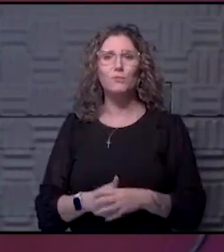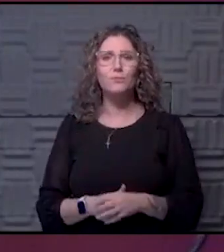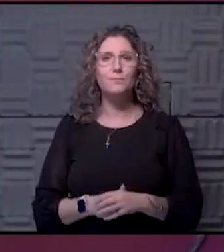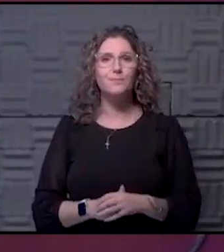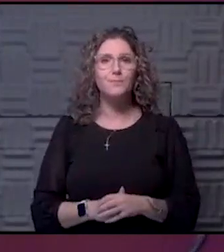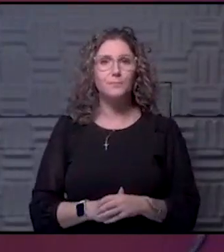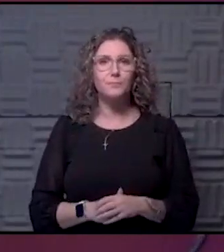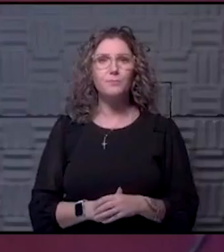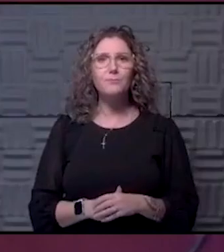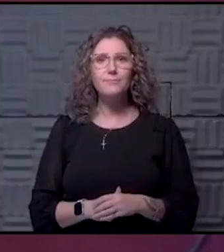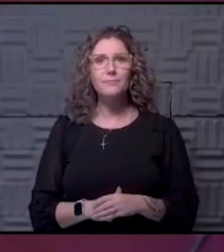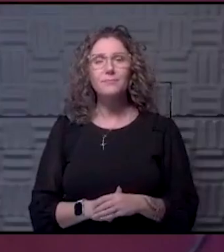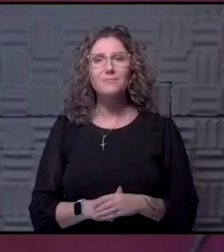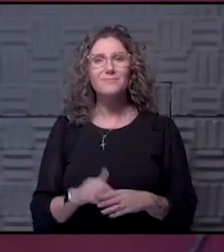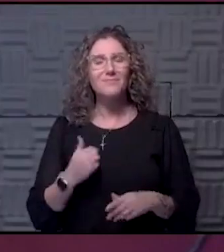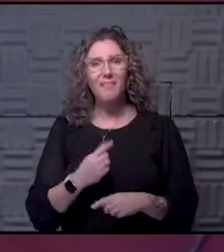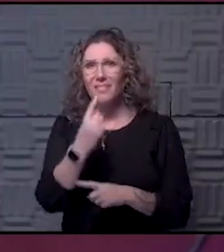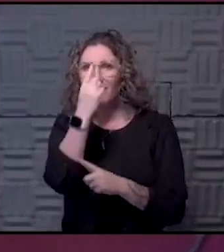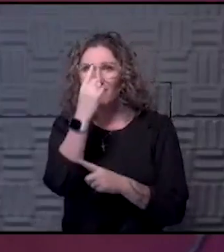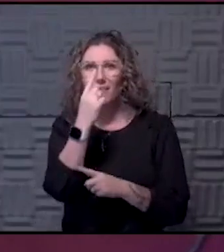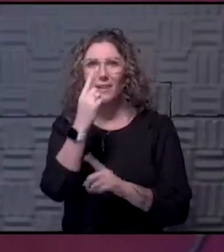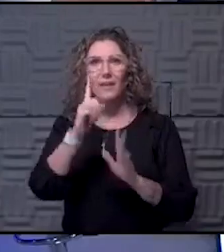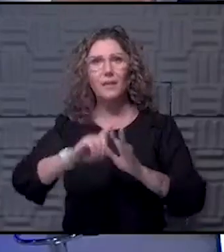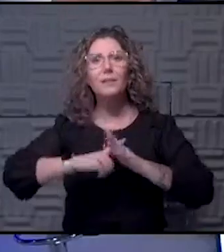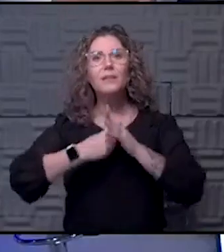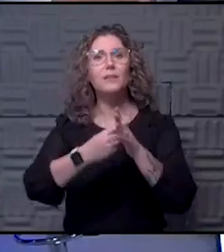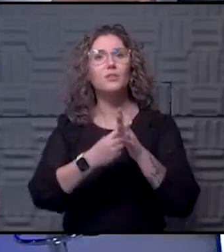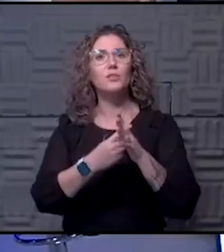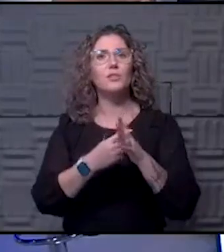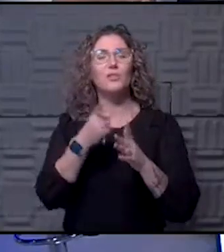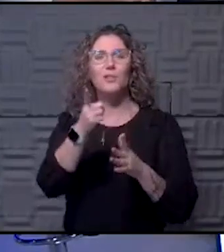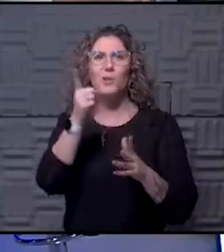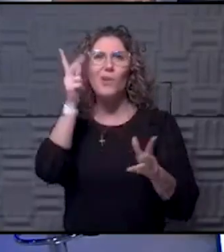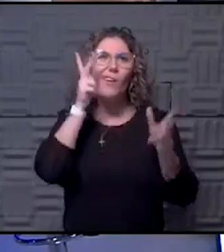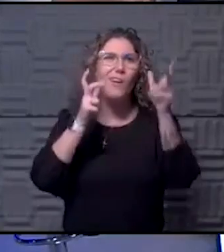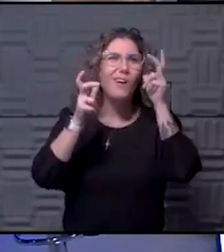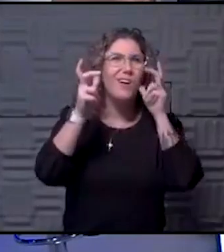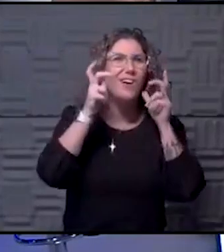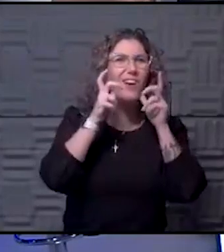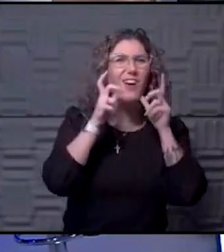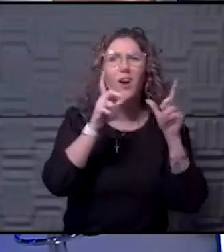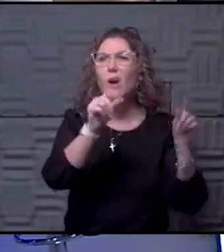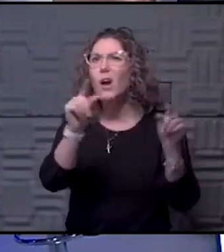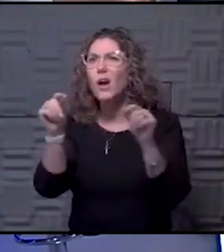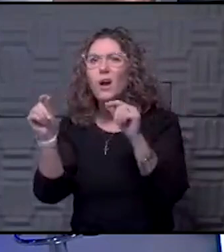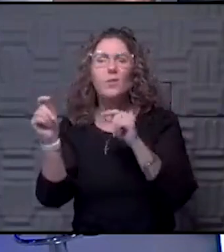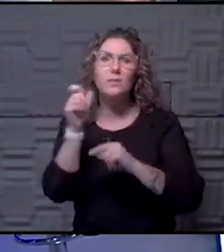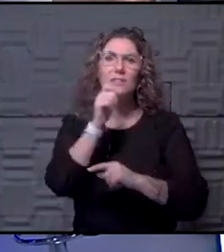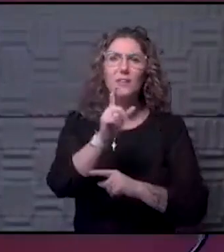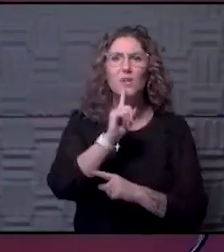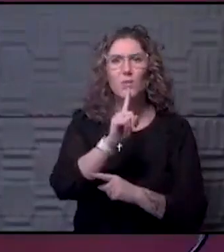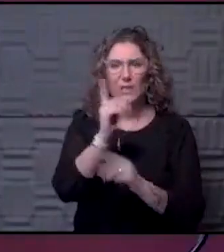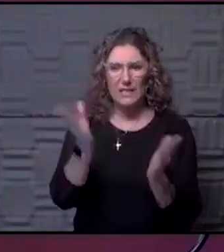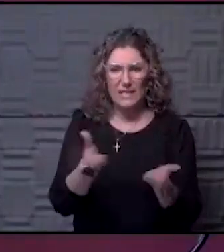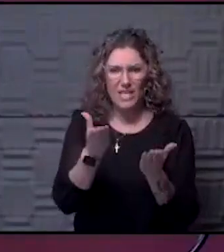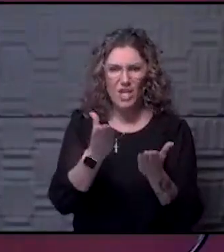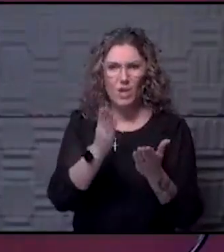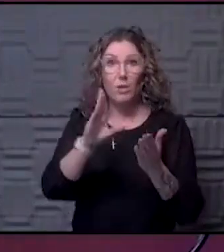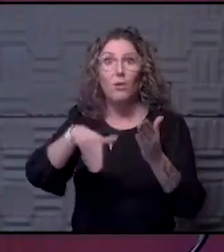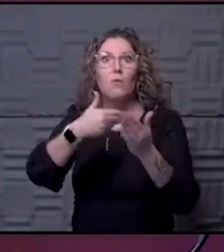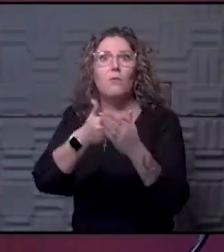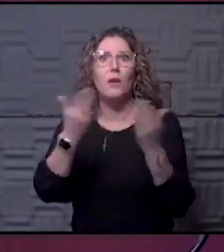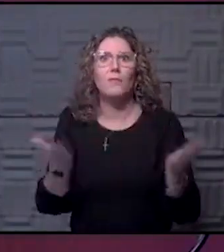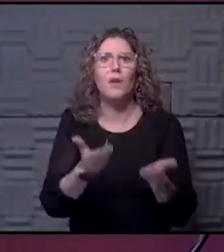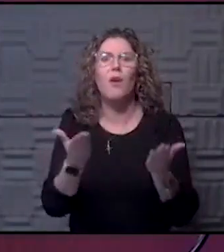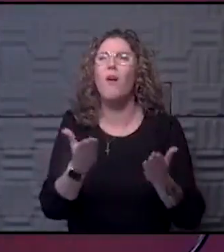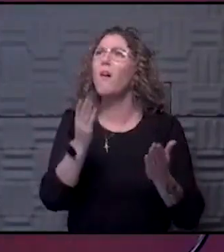think that it initially you heard about it and it seemed kind of elusive. It wasn't really here yet, and then it came here, and then you thought